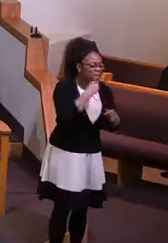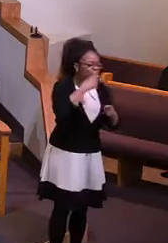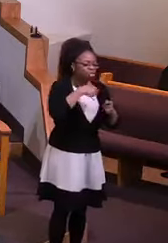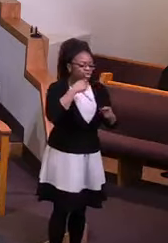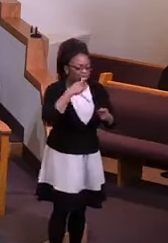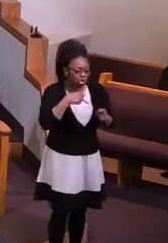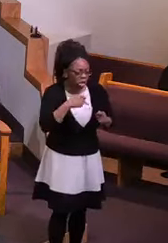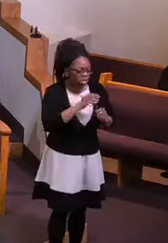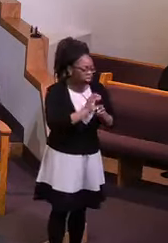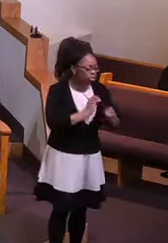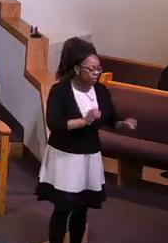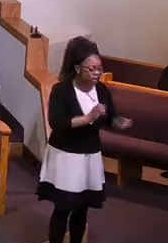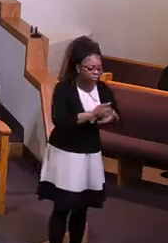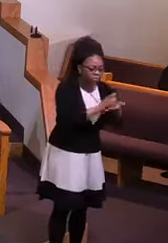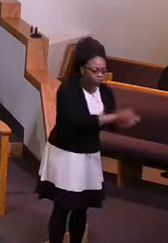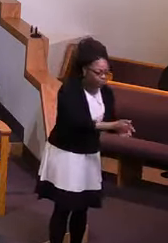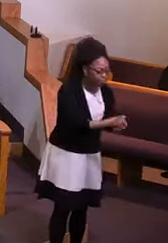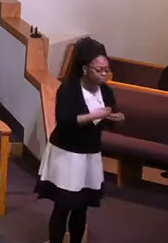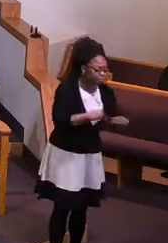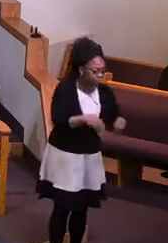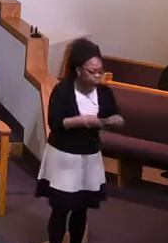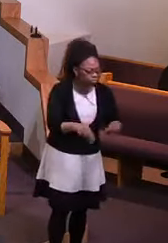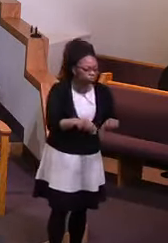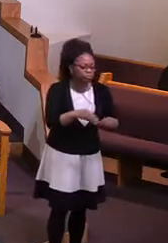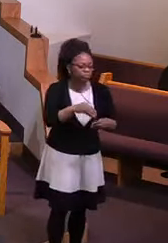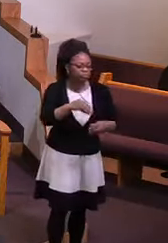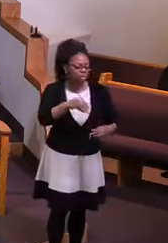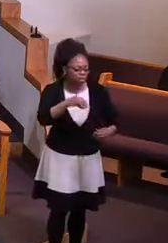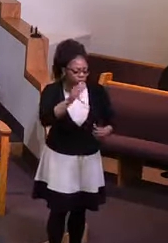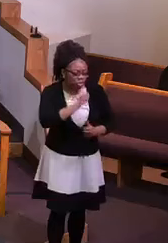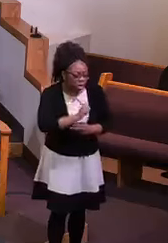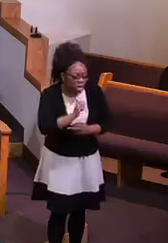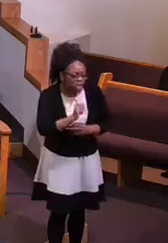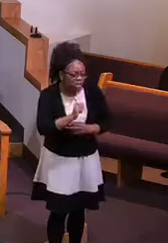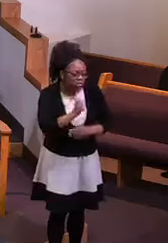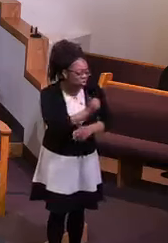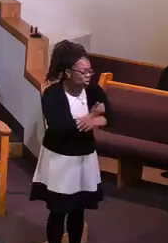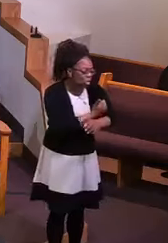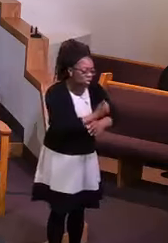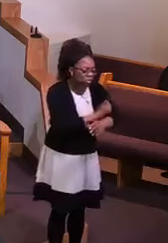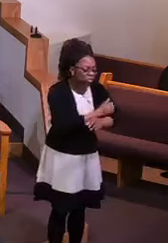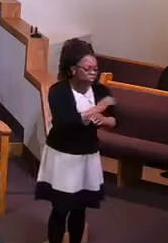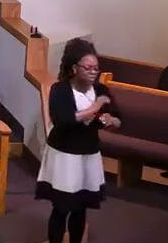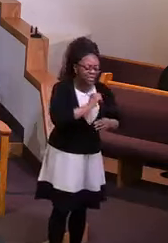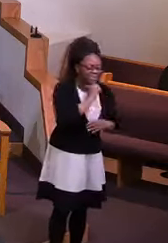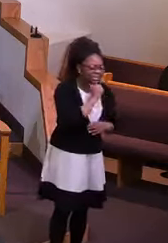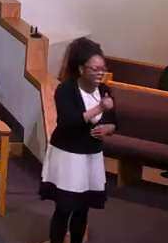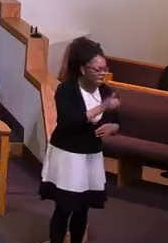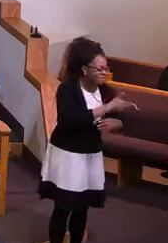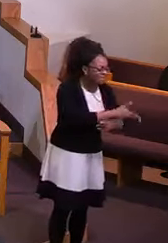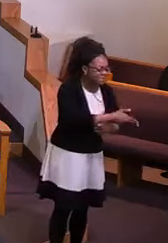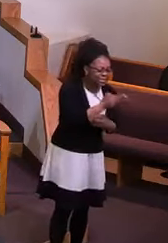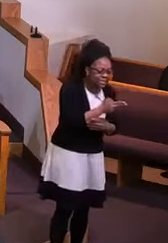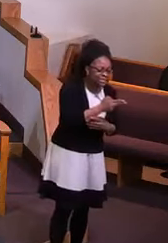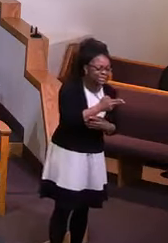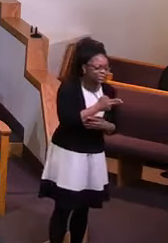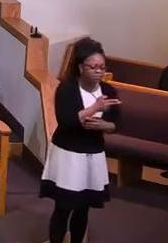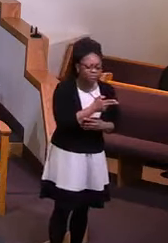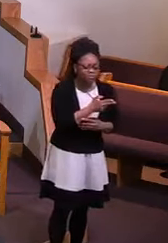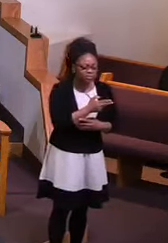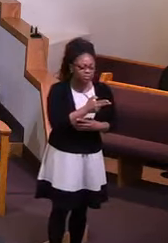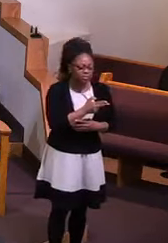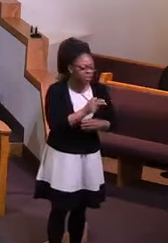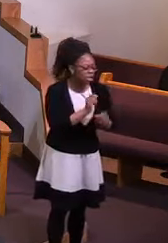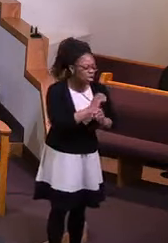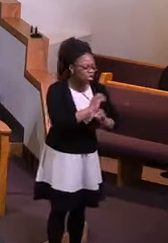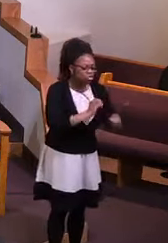sell drugs. No one else is making him get drunk, carjack, rob and steal, engage in illegal activity, make him stay at home